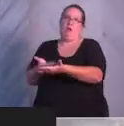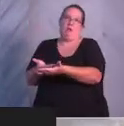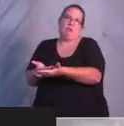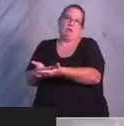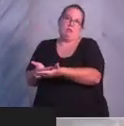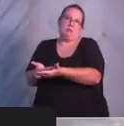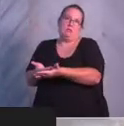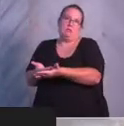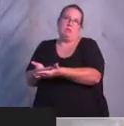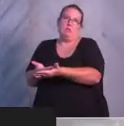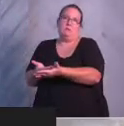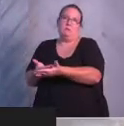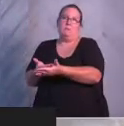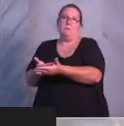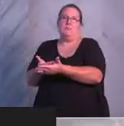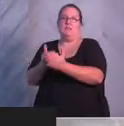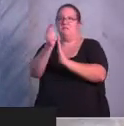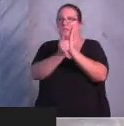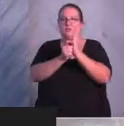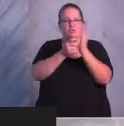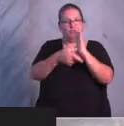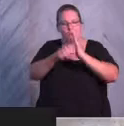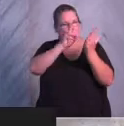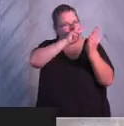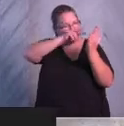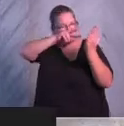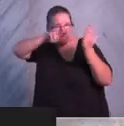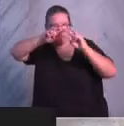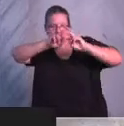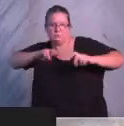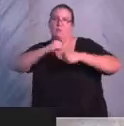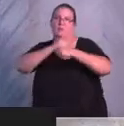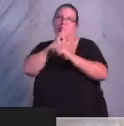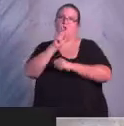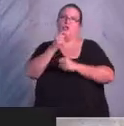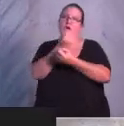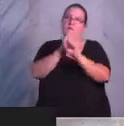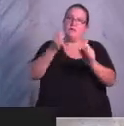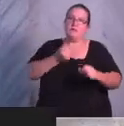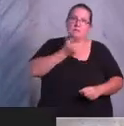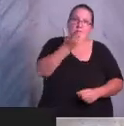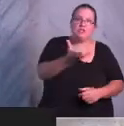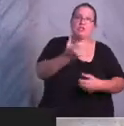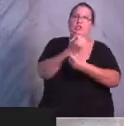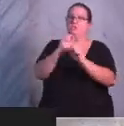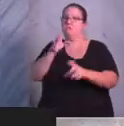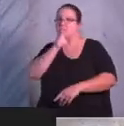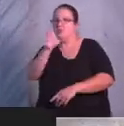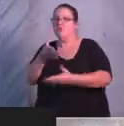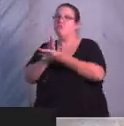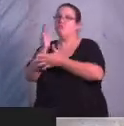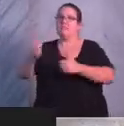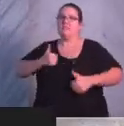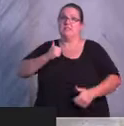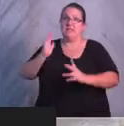will review the legislation with interest to ensure that free speech, the rights of Canadians, which we have heard is